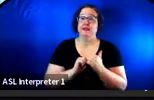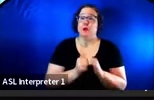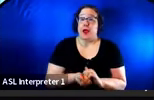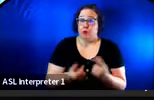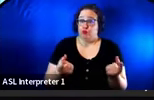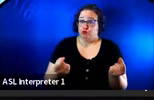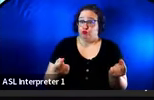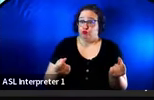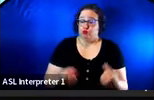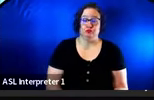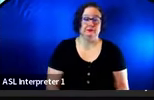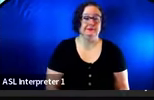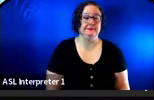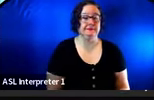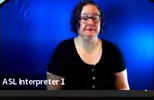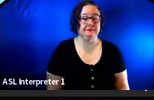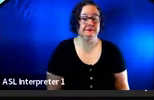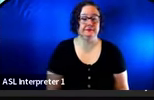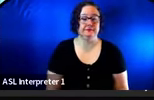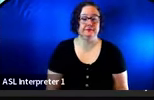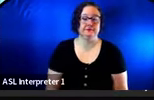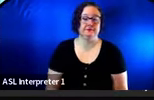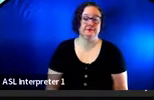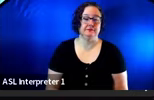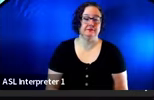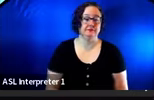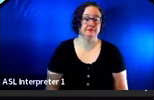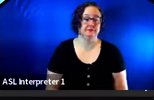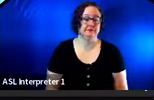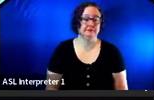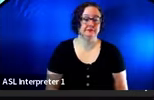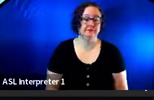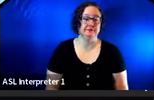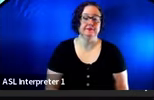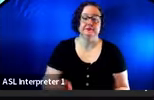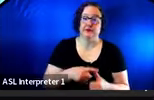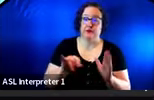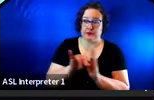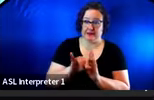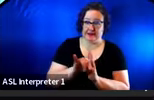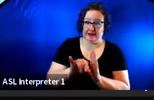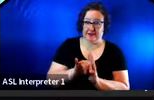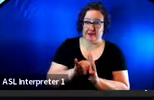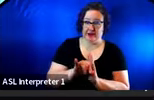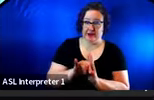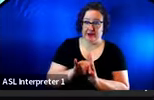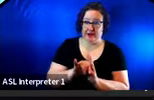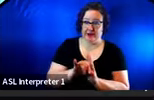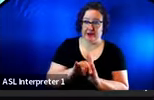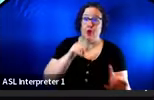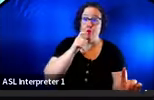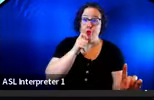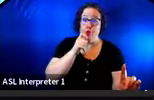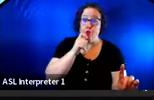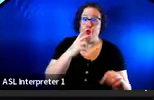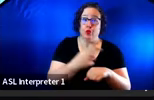right? The process of partnering. We first want to identify then the end user. We want to identify somebody